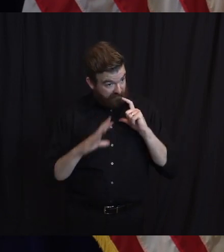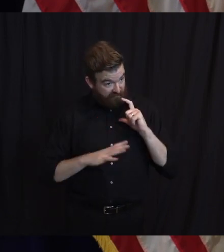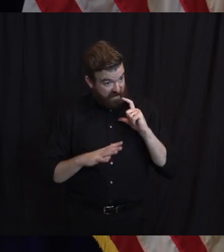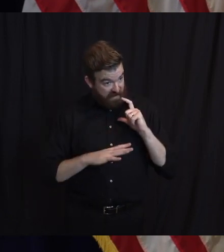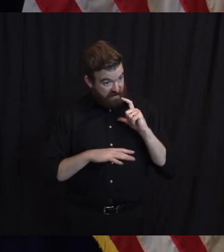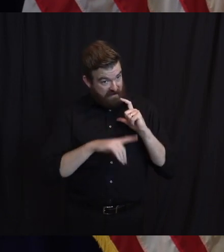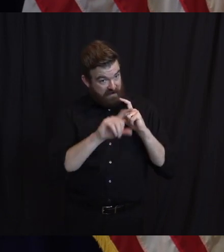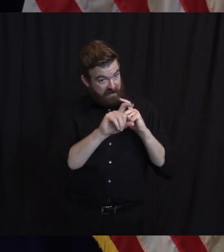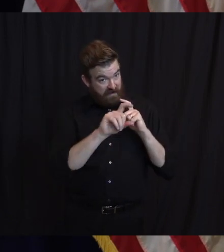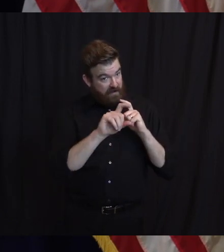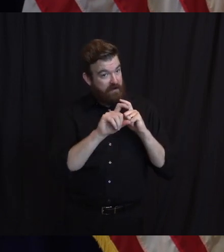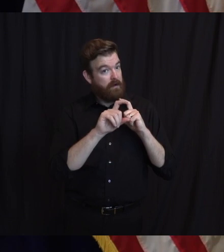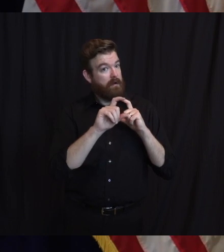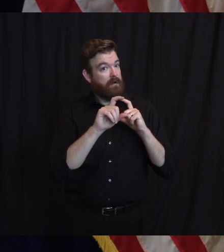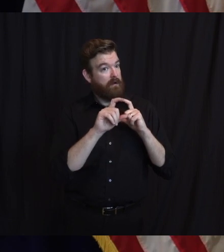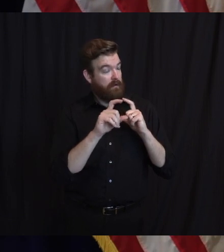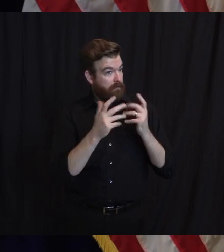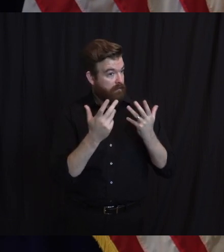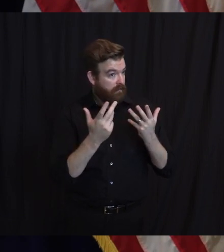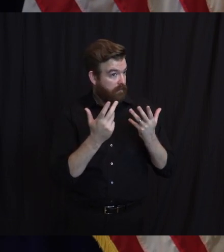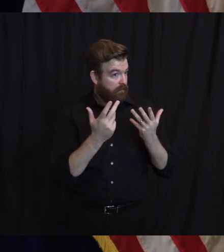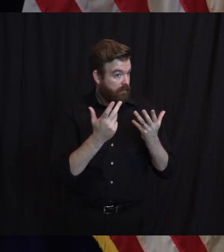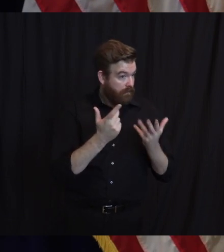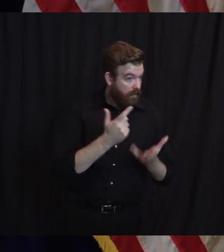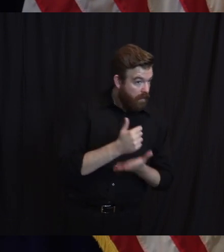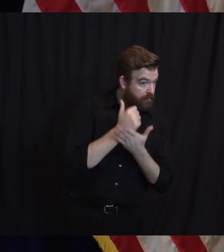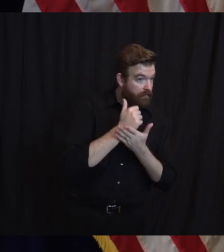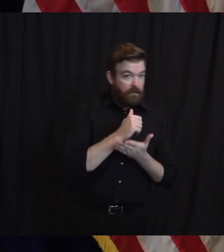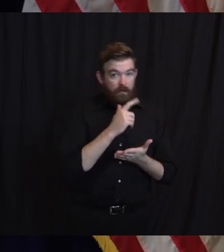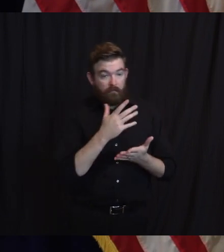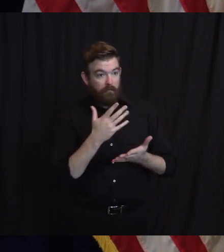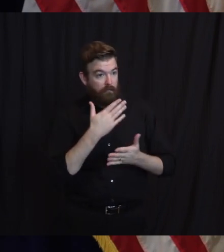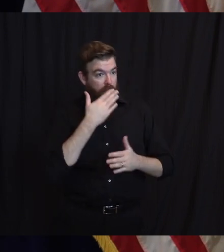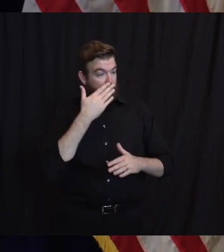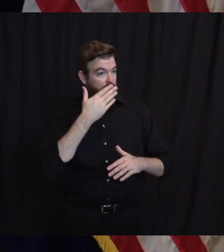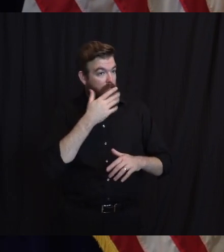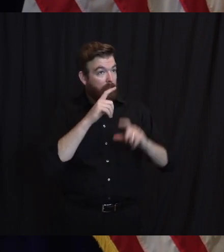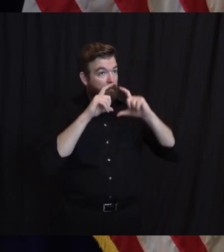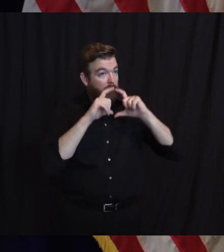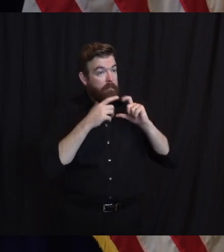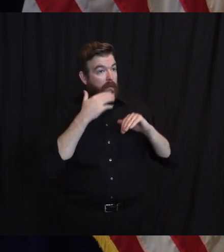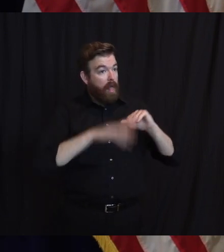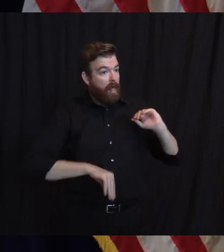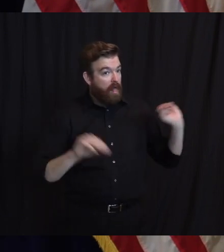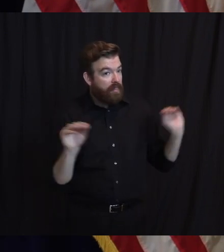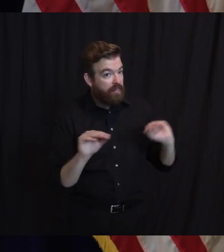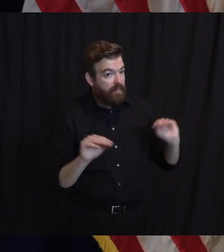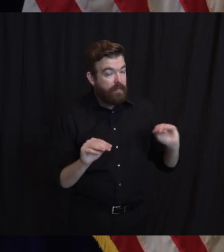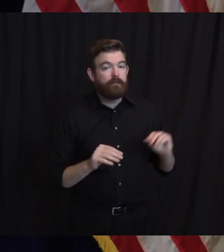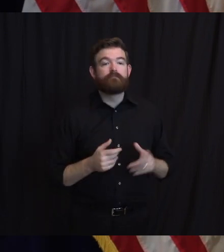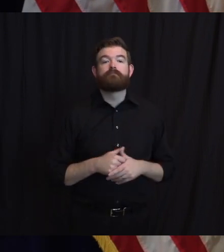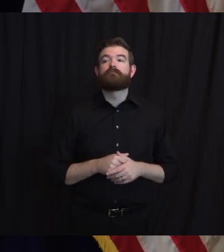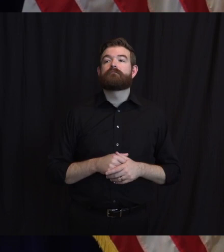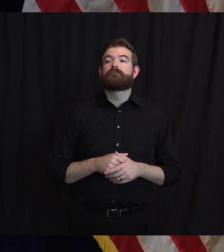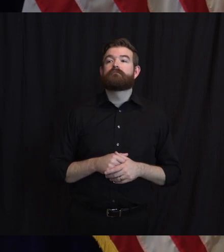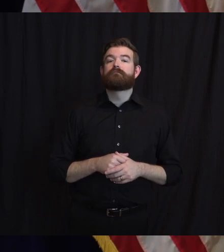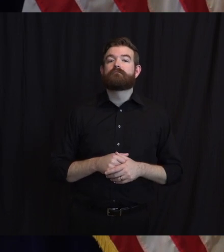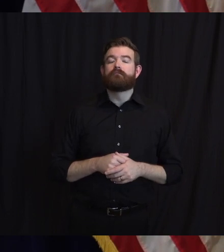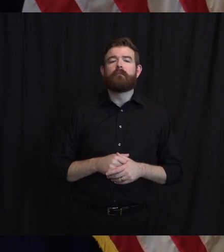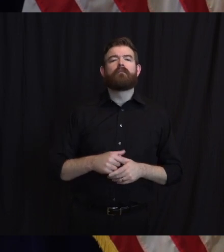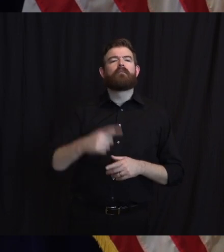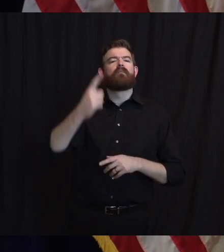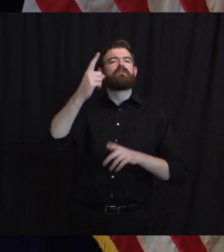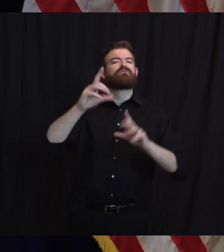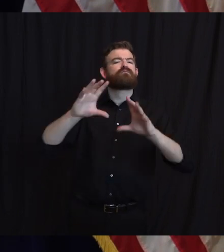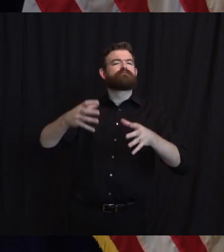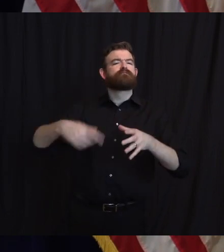it covering your nose, and why it would be important to do that. As you're aware, I believe, Governor, a group of about 200 salons and